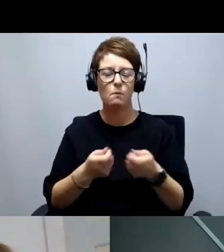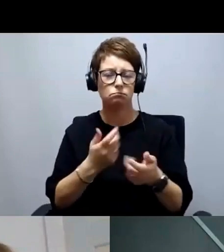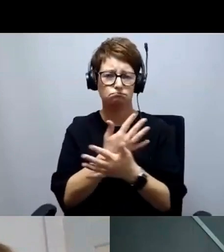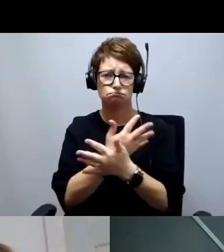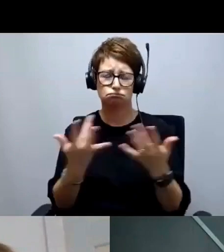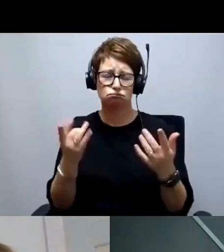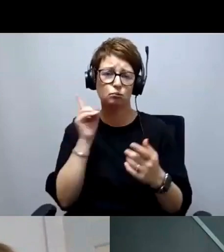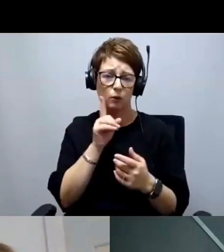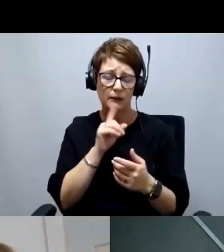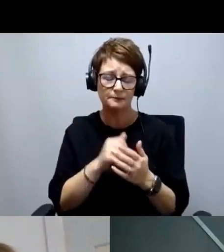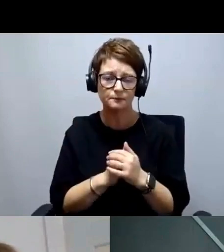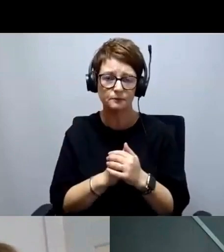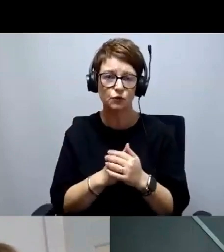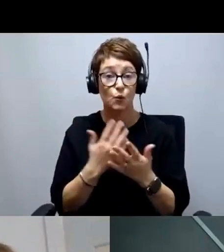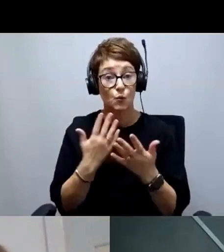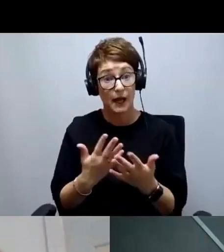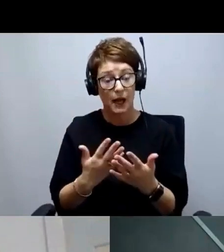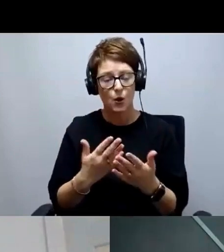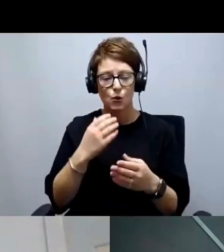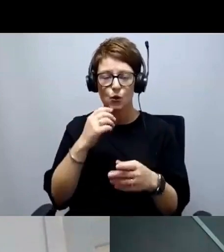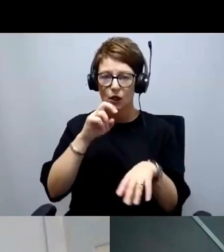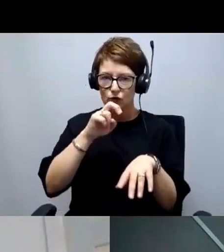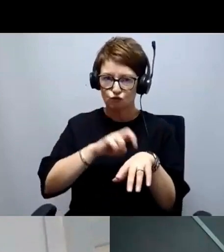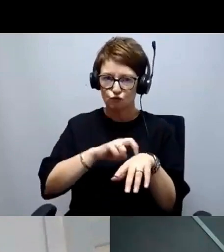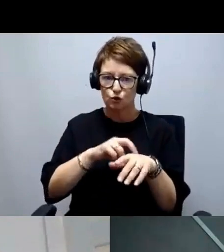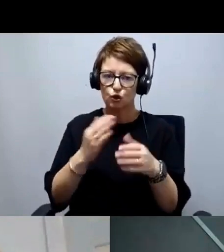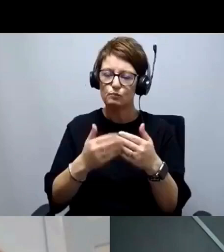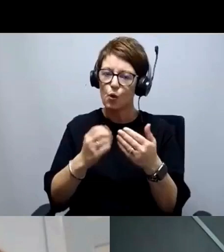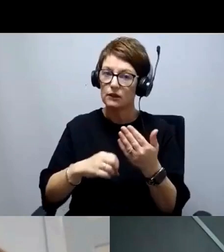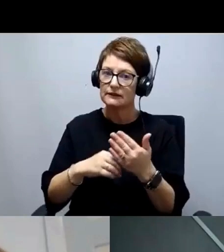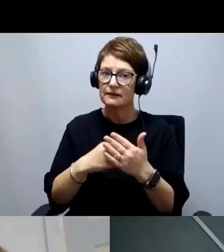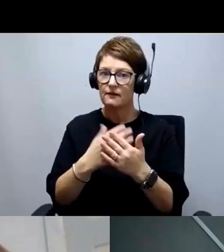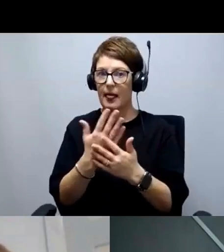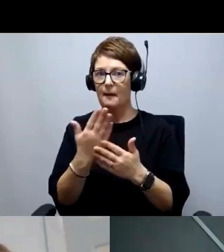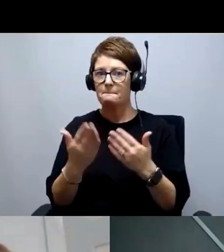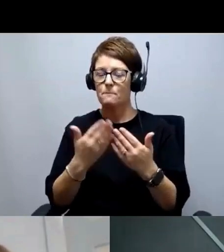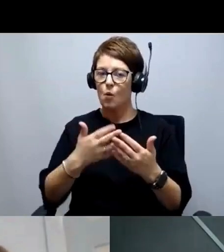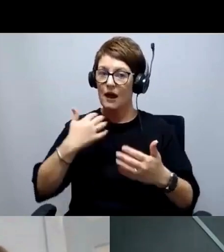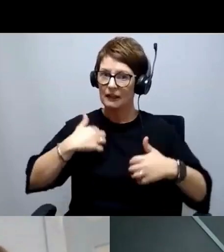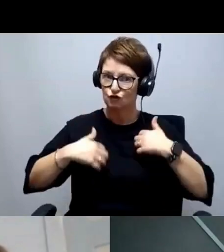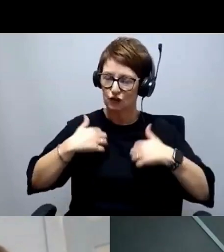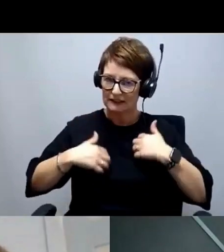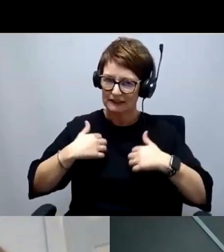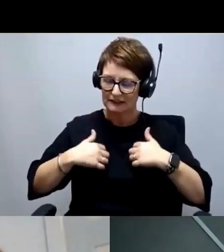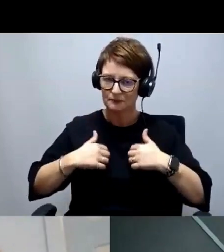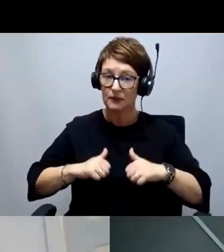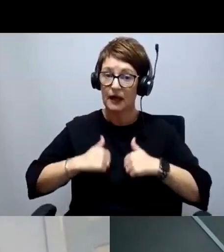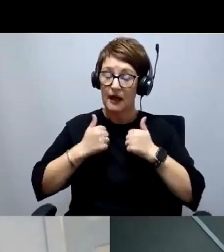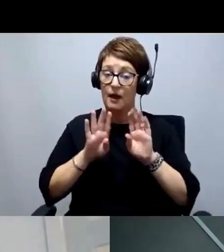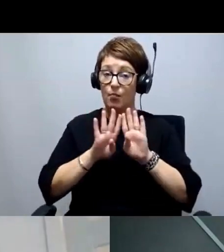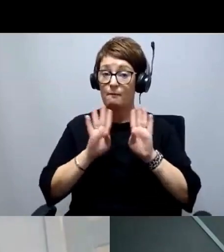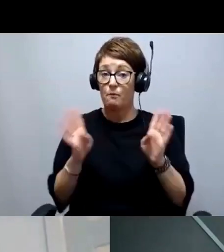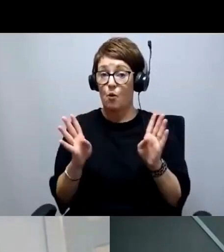changing is that GPs are developing more of an interest in it, more of an understanding. Health boards are feeding back to GPs